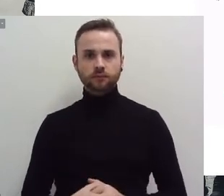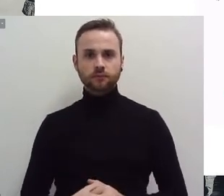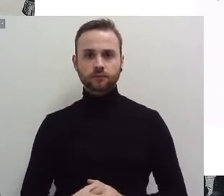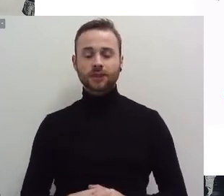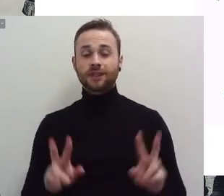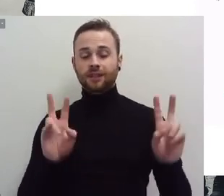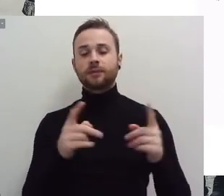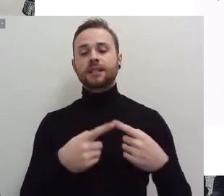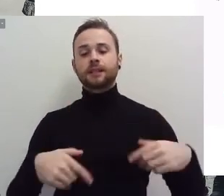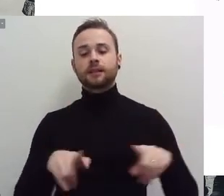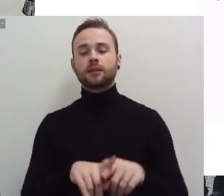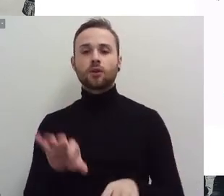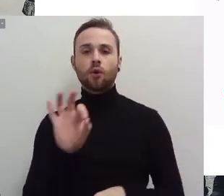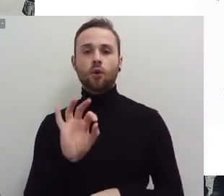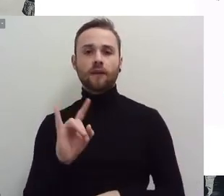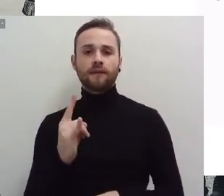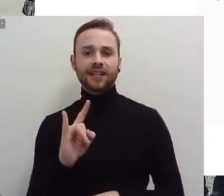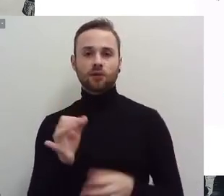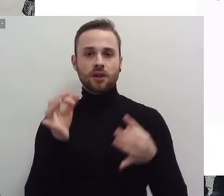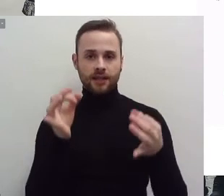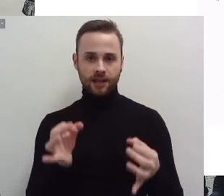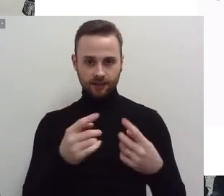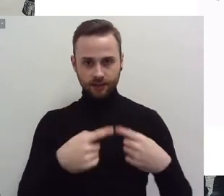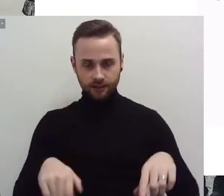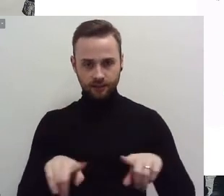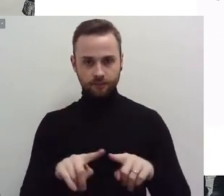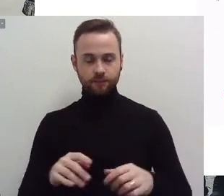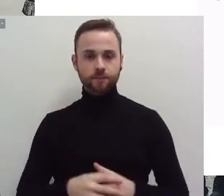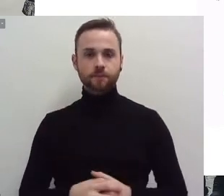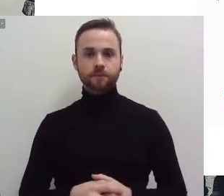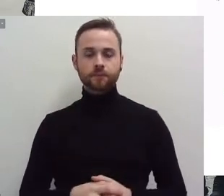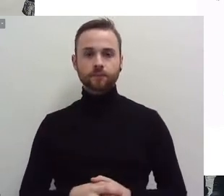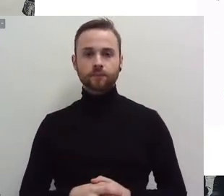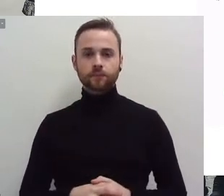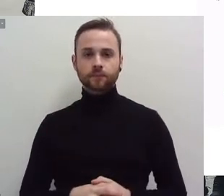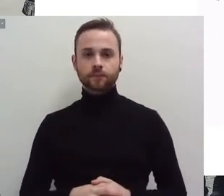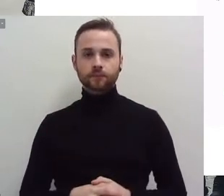our statements about the rights of a child.